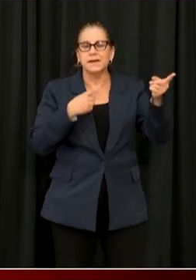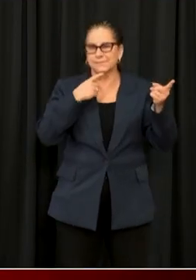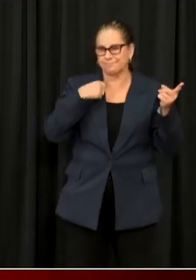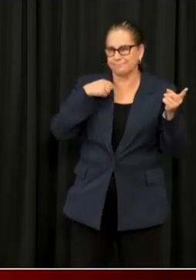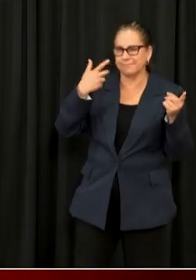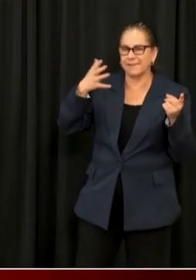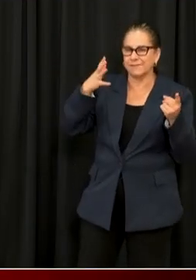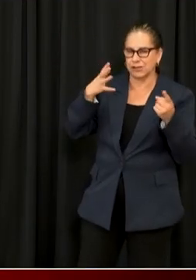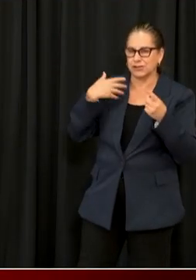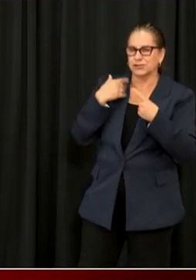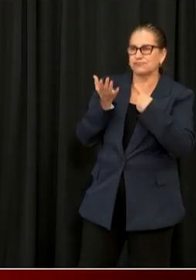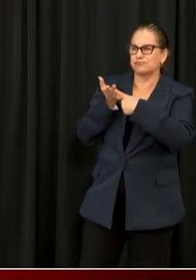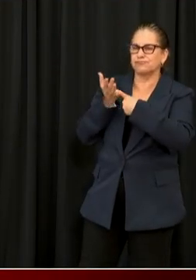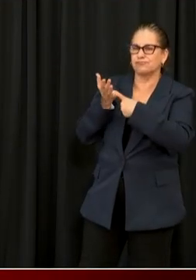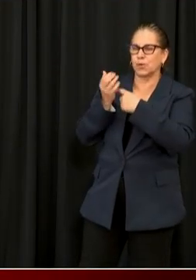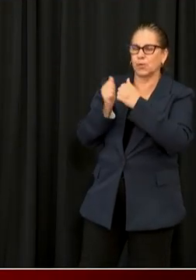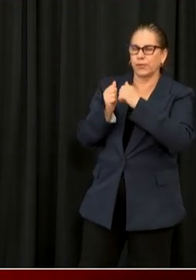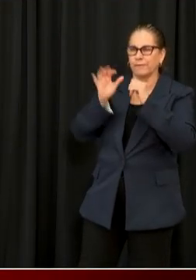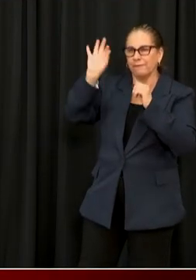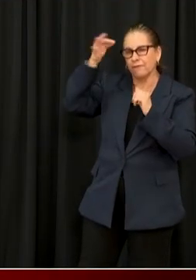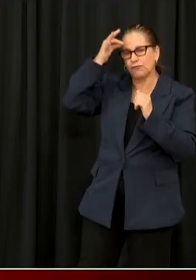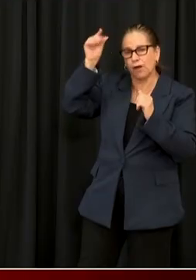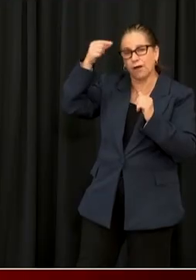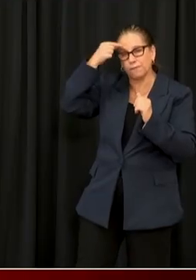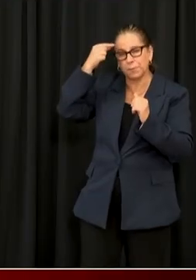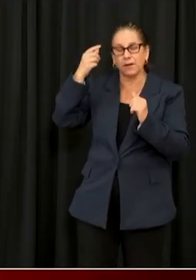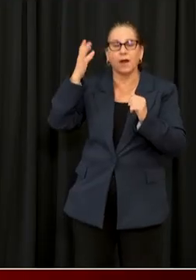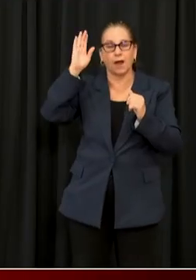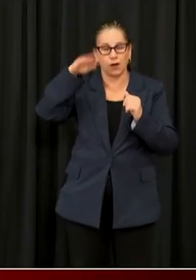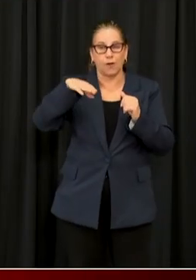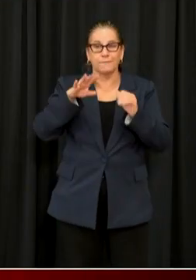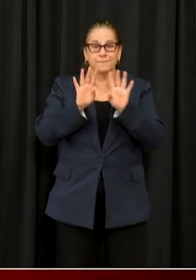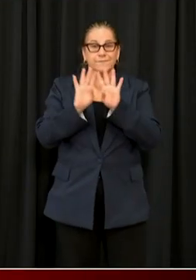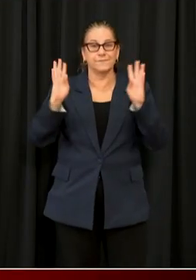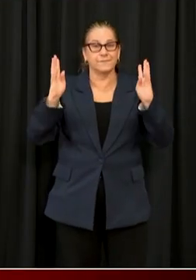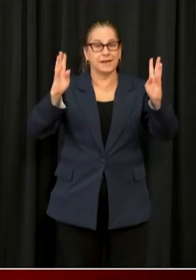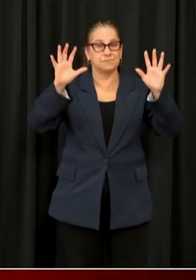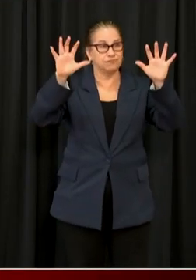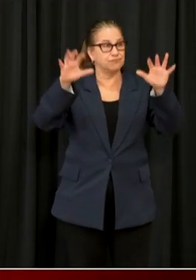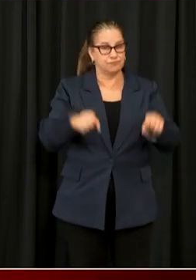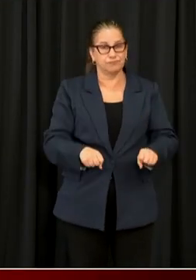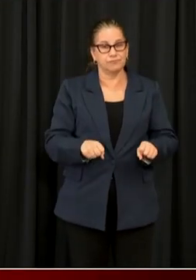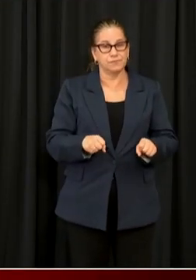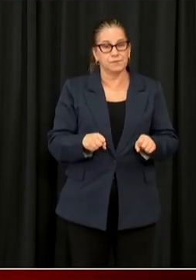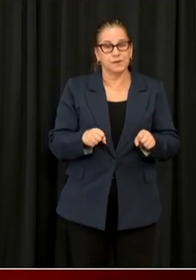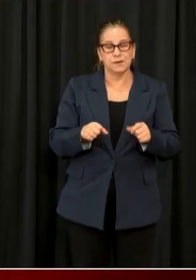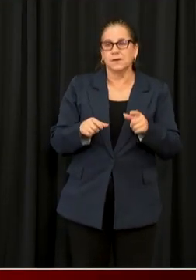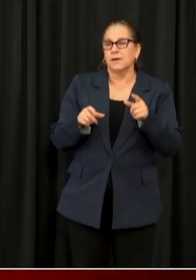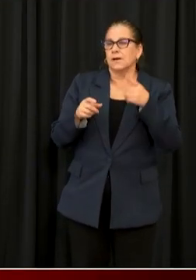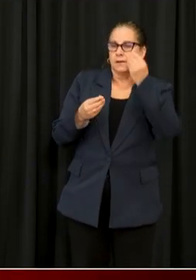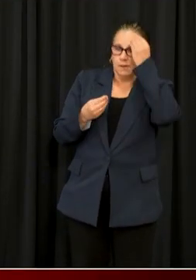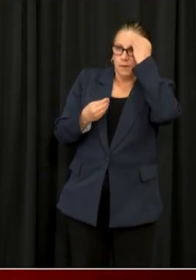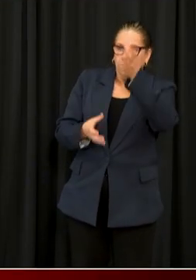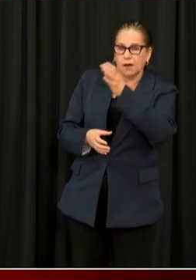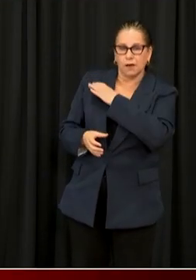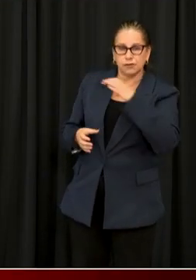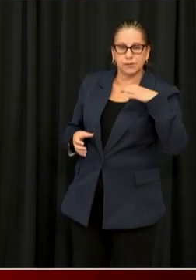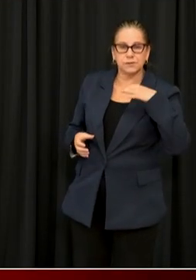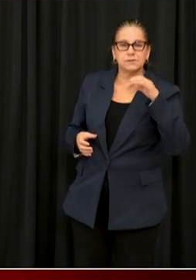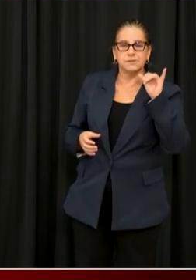down. I believe they also got a communication from the Congress for the same reason. And here's why. It's a public